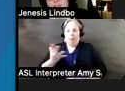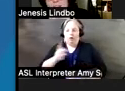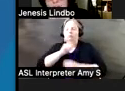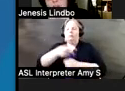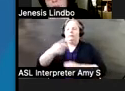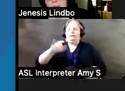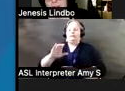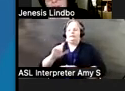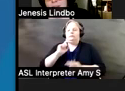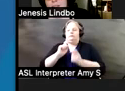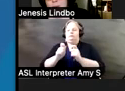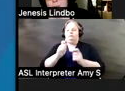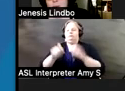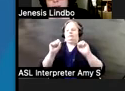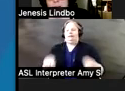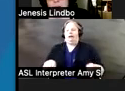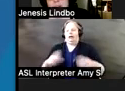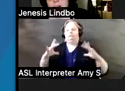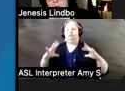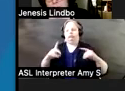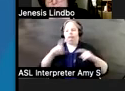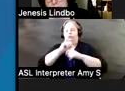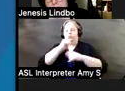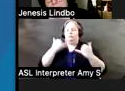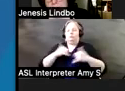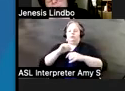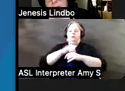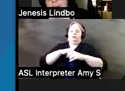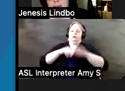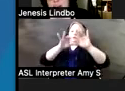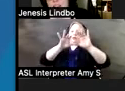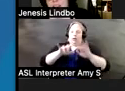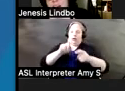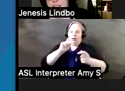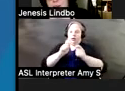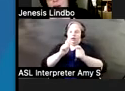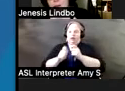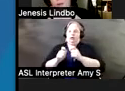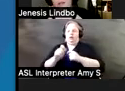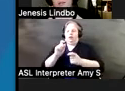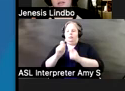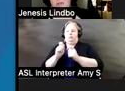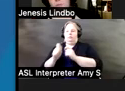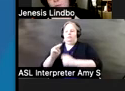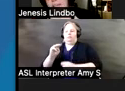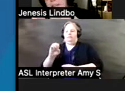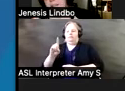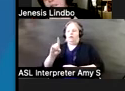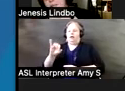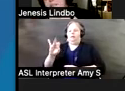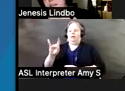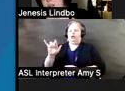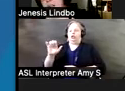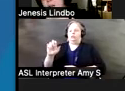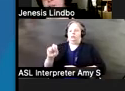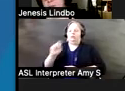has modification abilities. So I'm currently working on writing a mod that will read